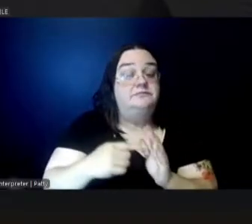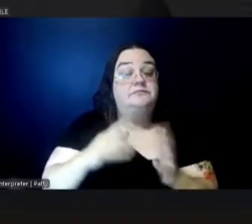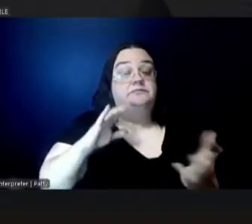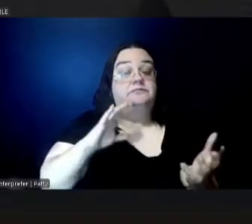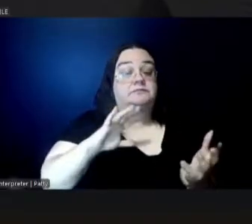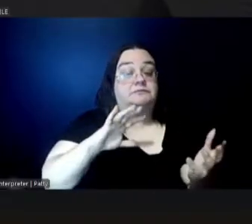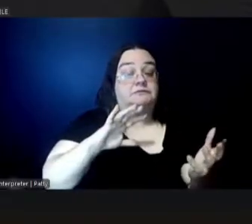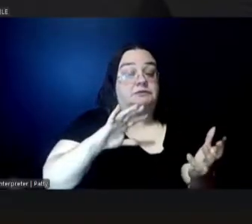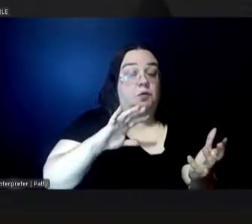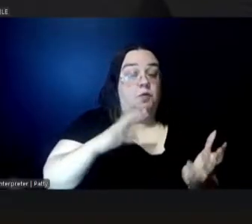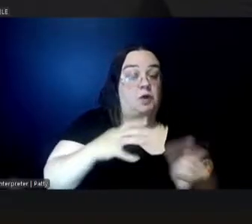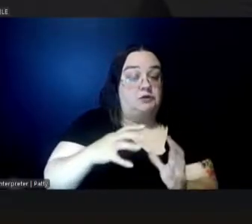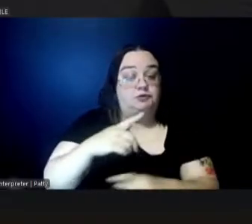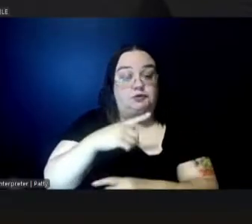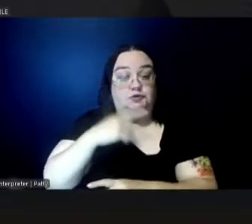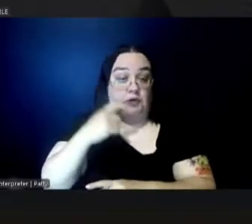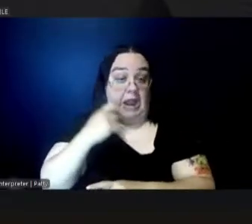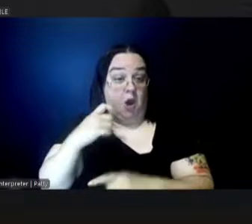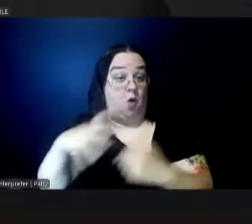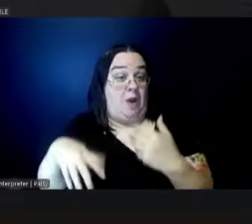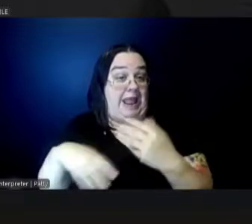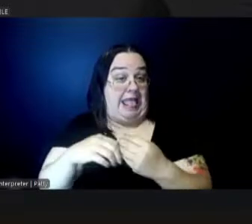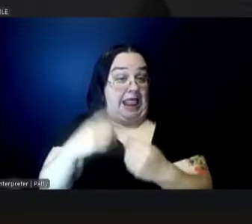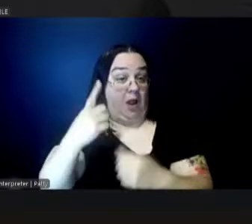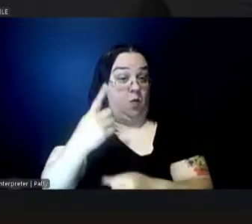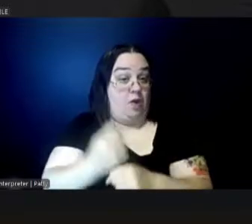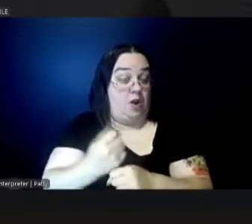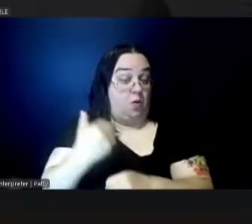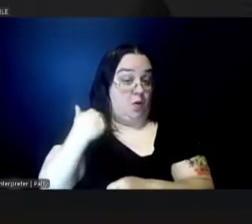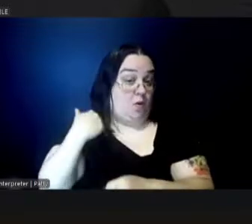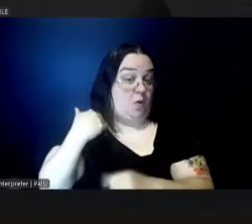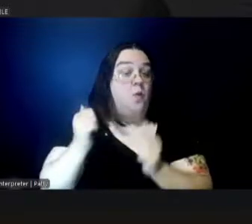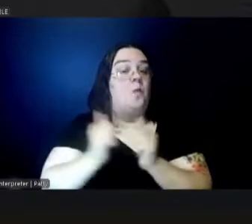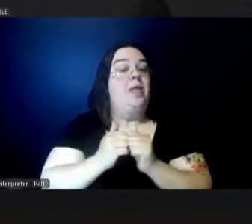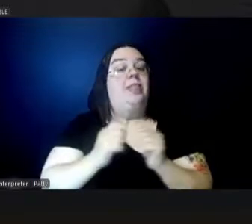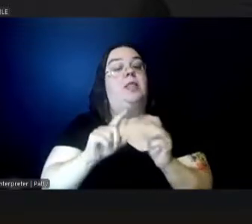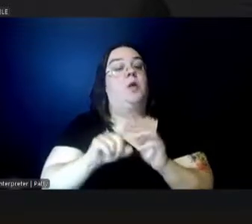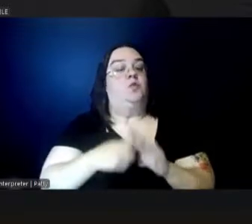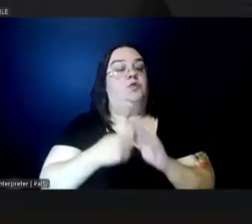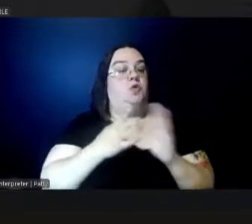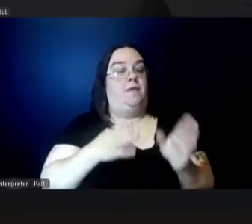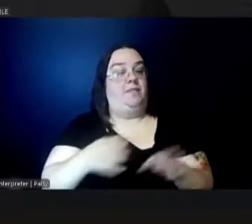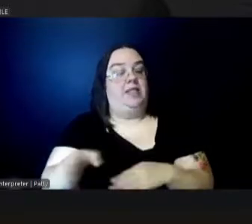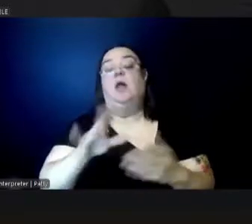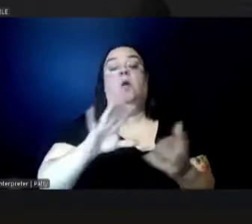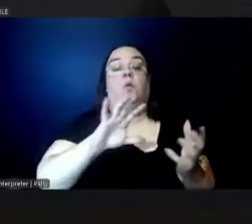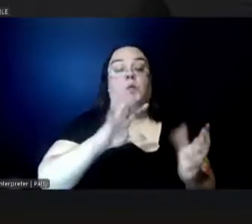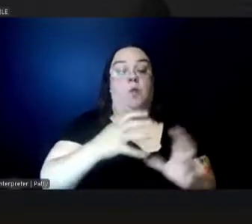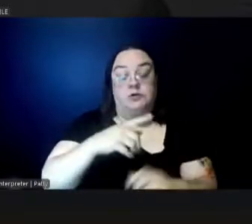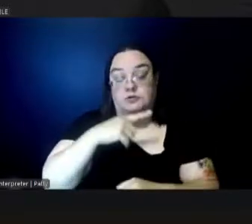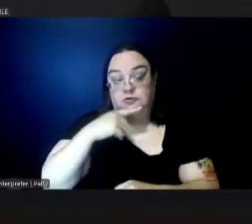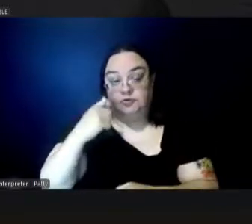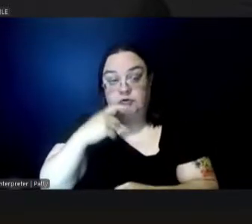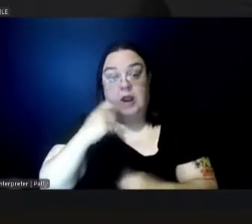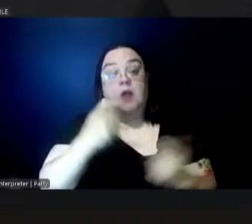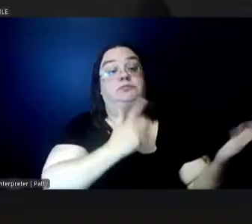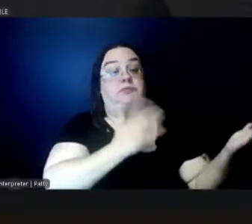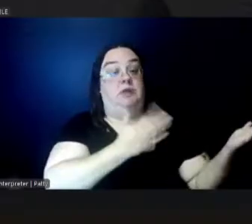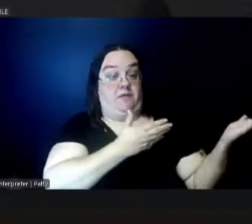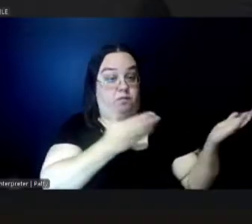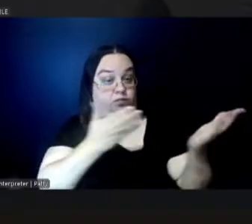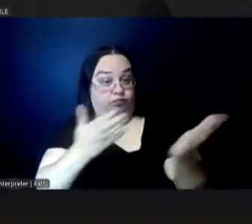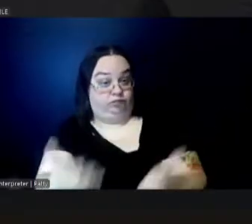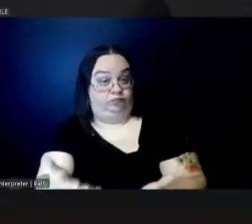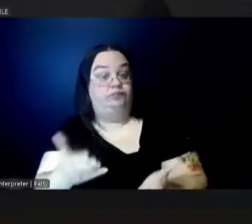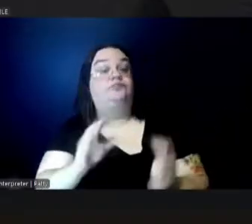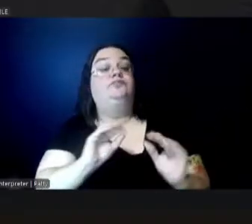were added a year ago to the original plan. The washer and dryer were delivered and